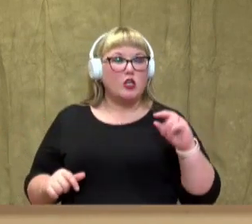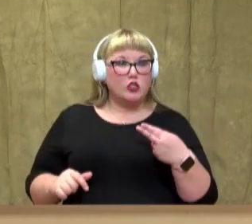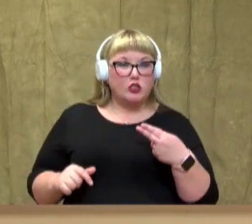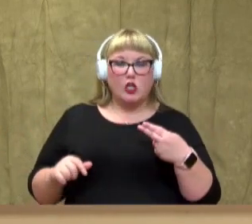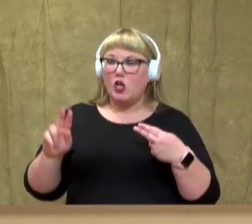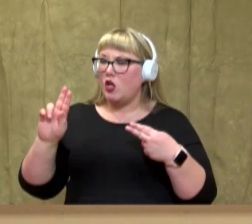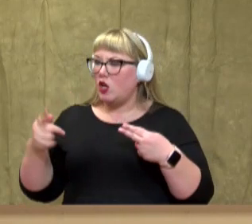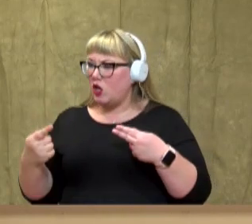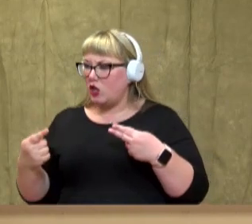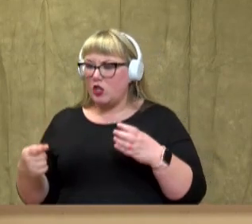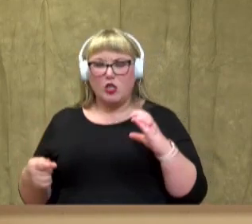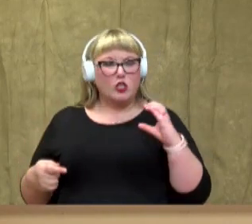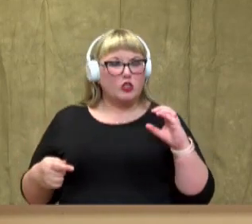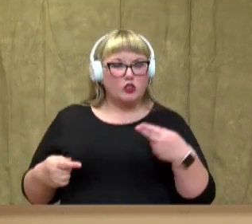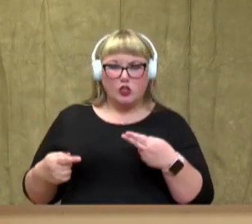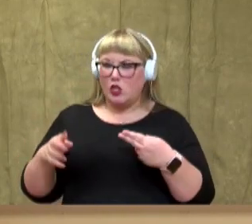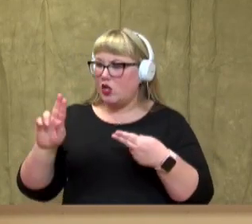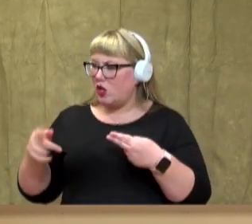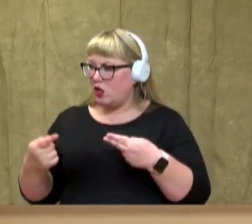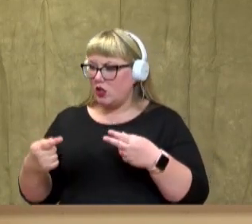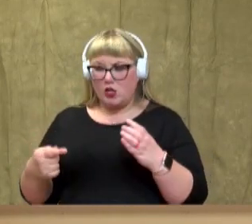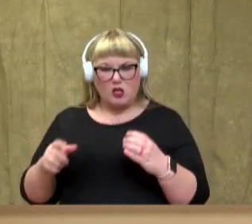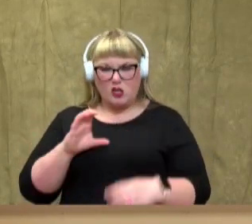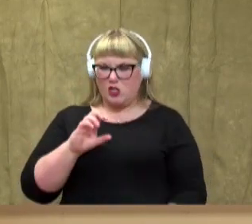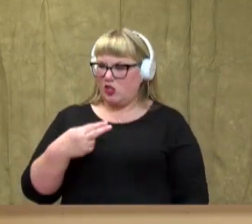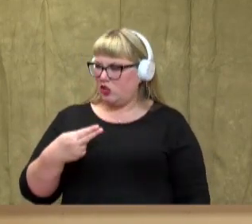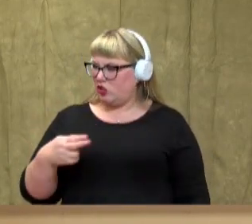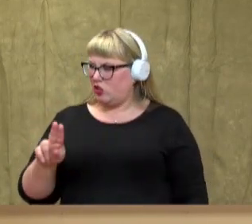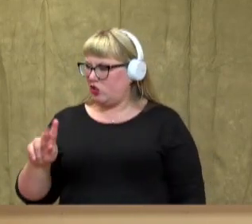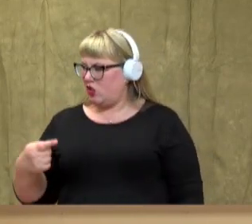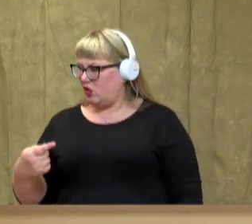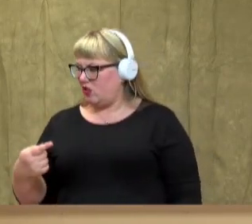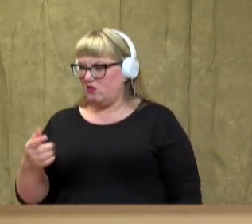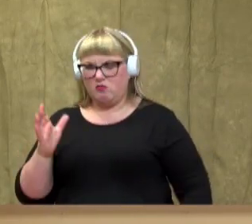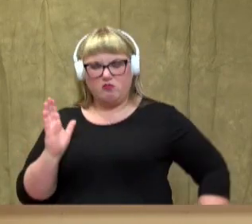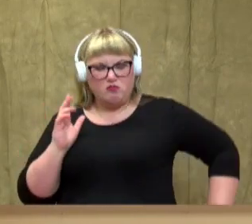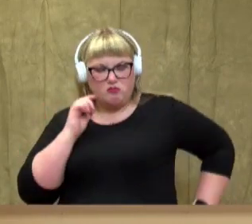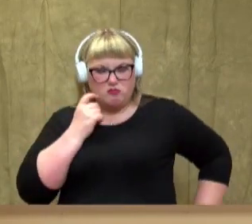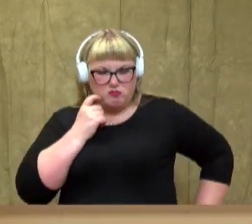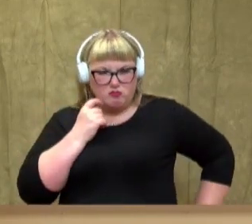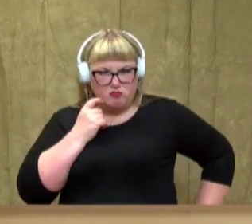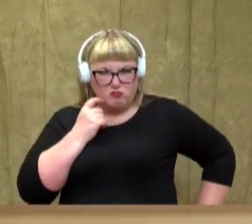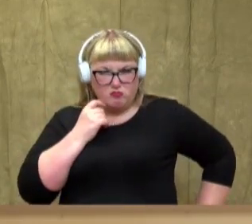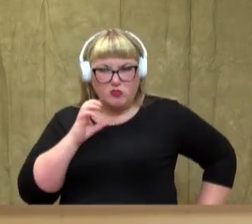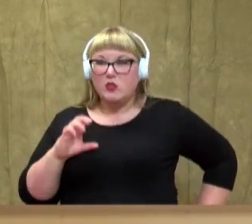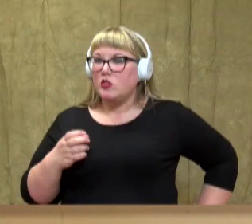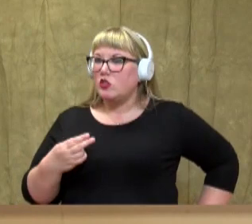ugh, chug. What word do you hear?